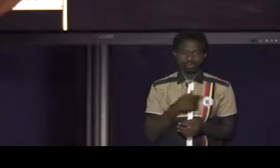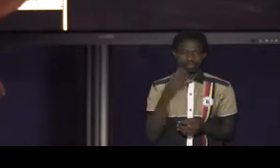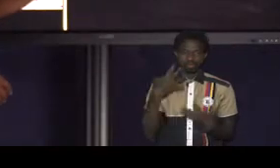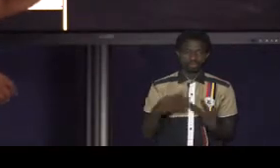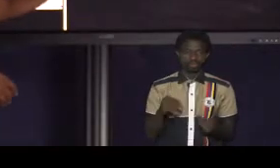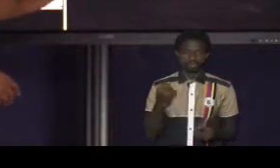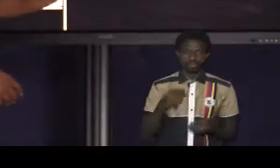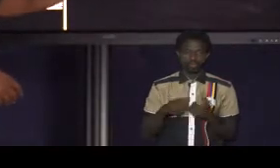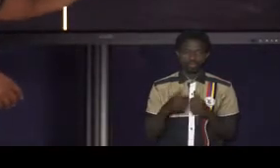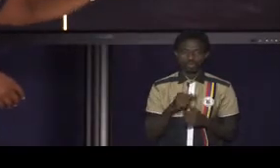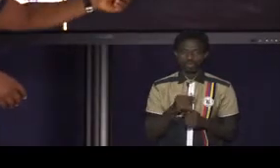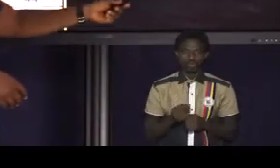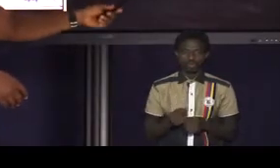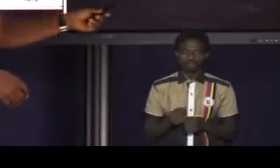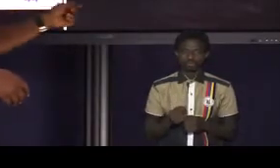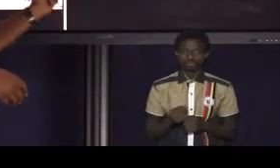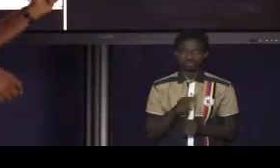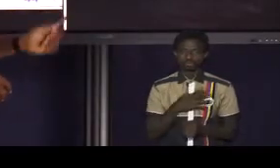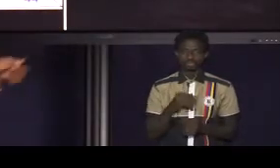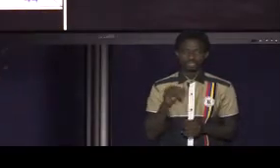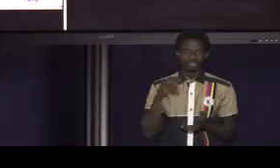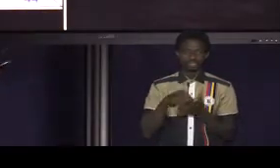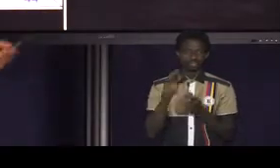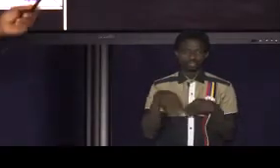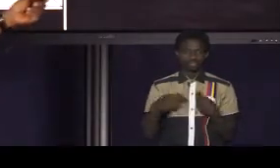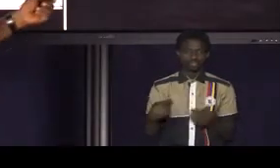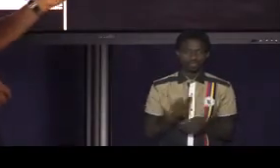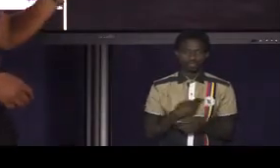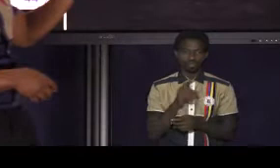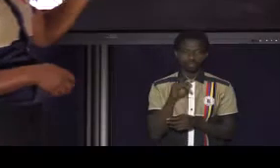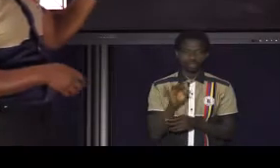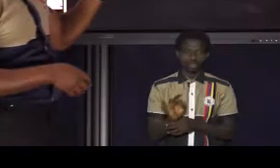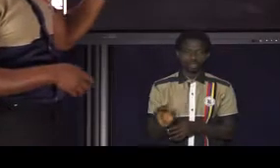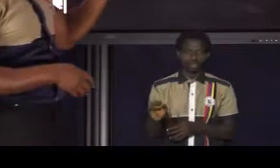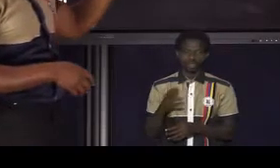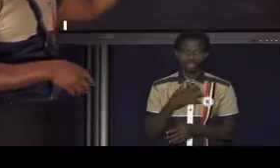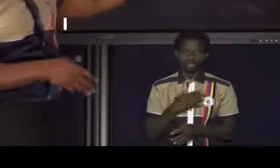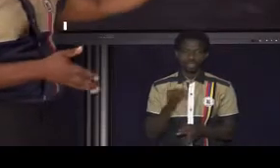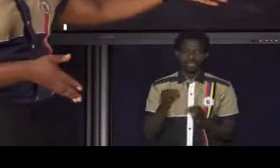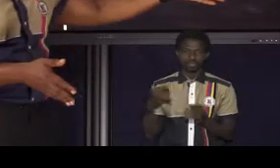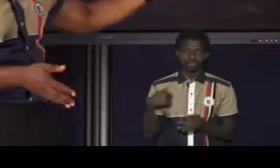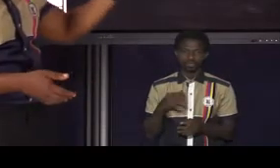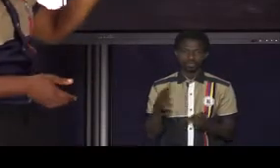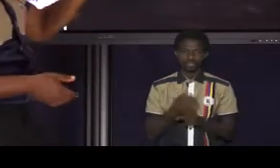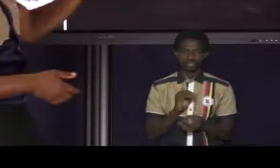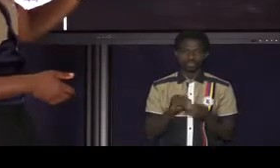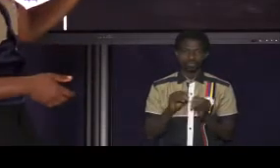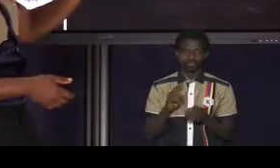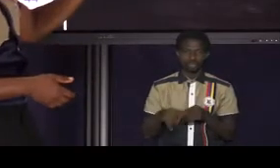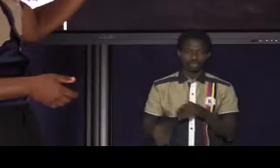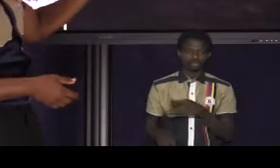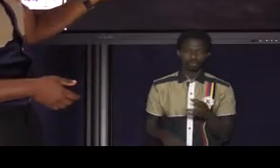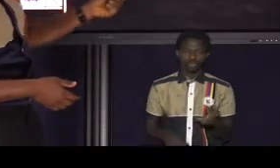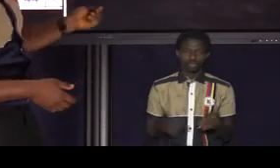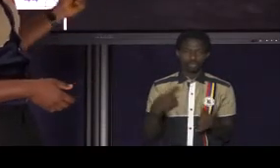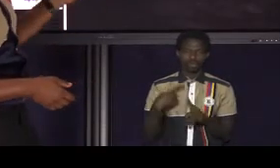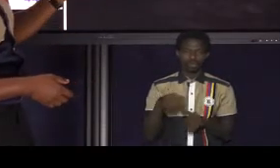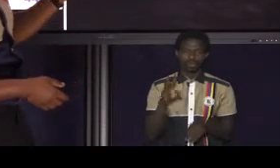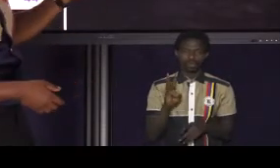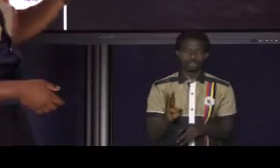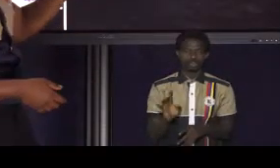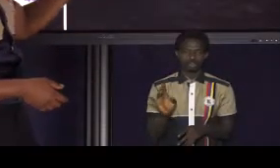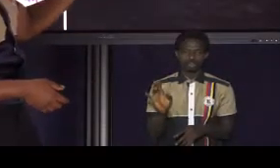we have f plus 67 plus 44 will give us 180. Now if we take the numbers to the right, 6 plus 67,